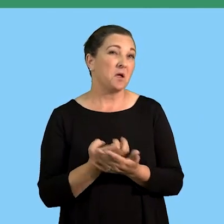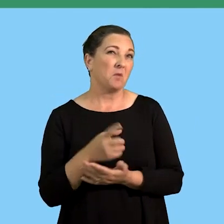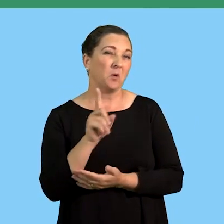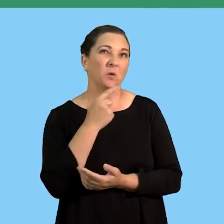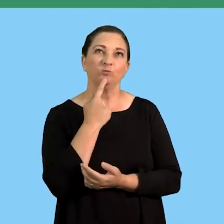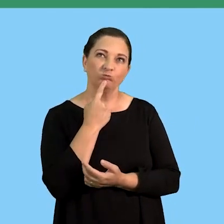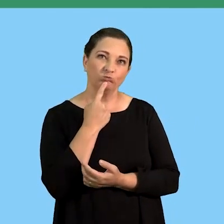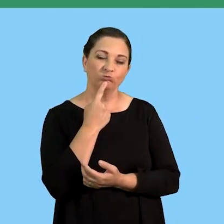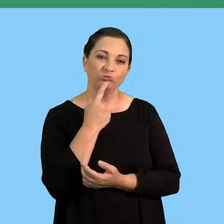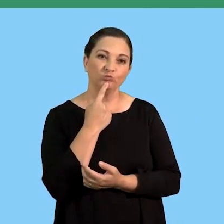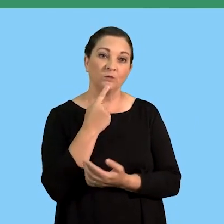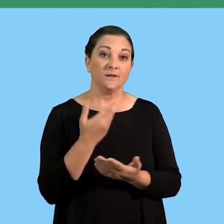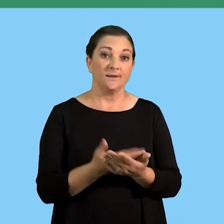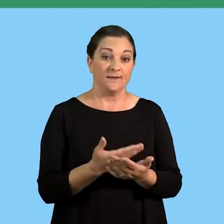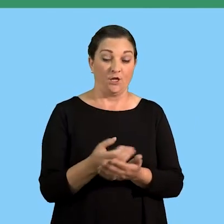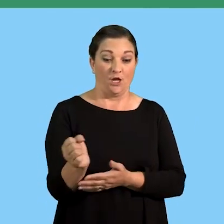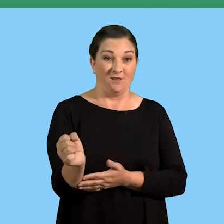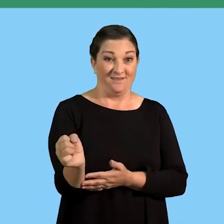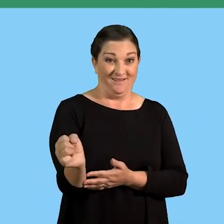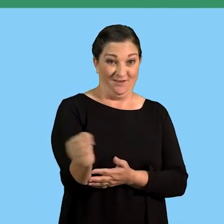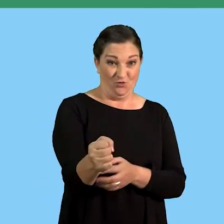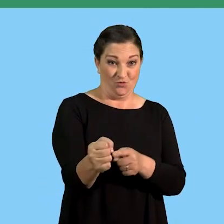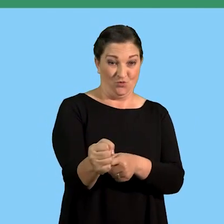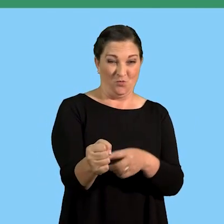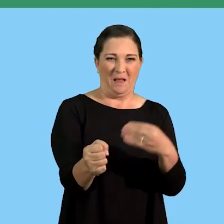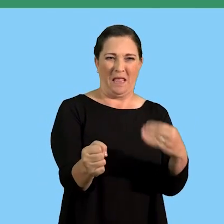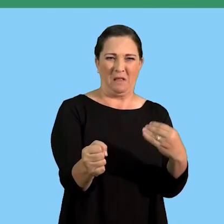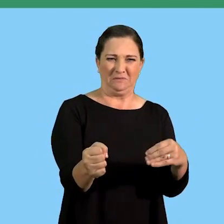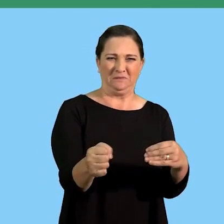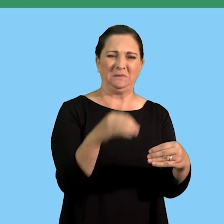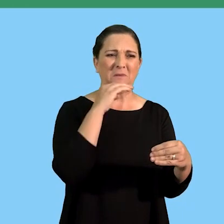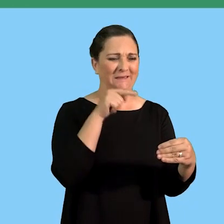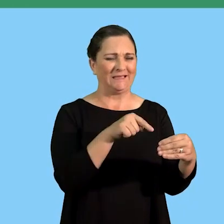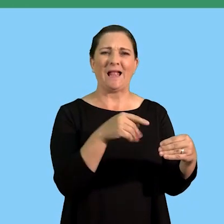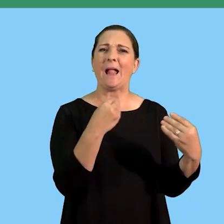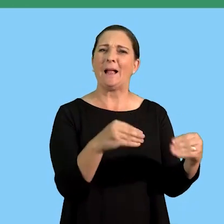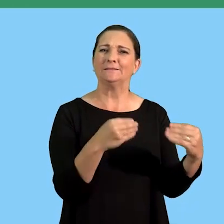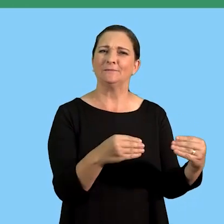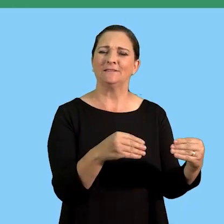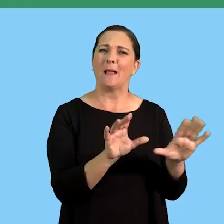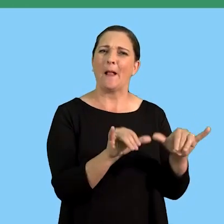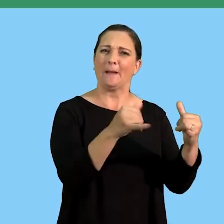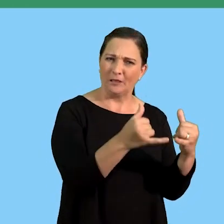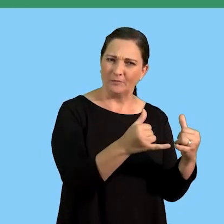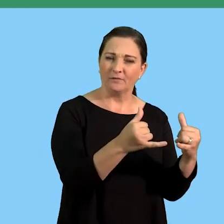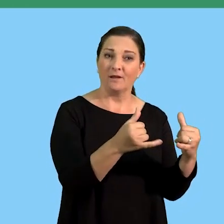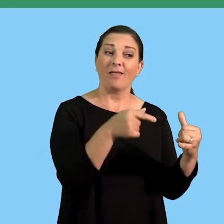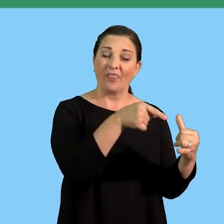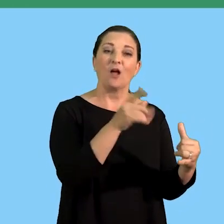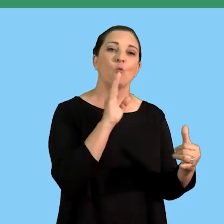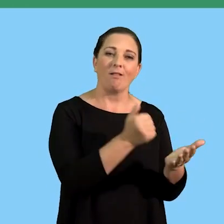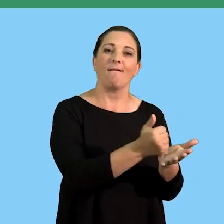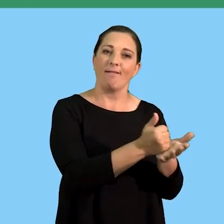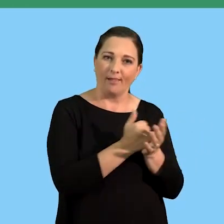Now, the examples will include using recruitment agencies. Now, with agencies, these are the people that